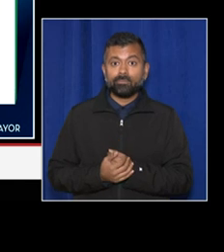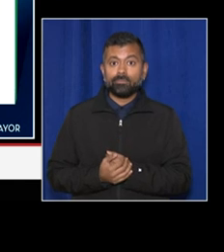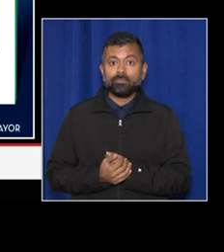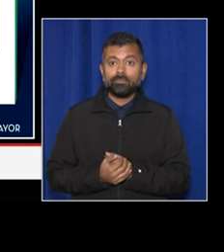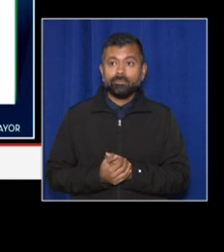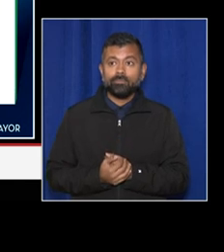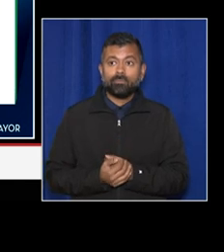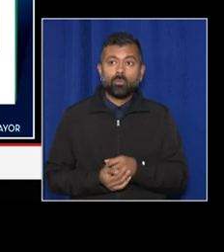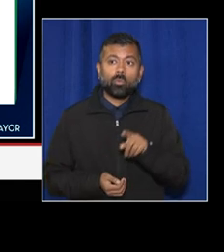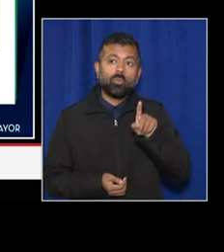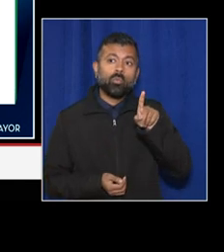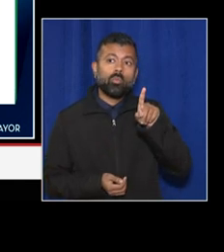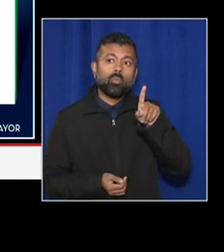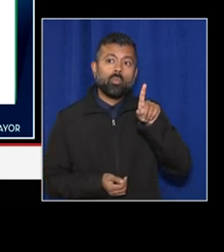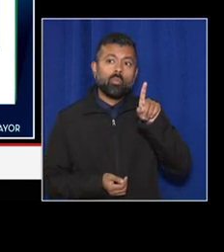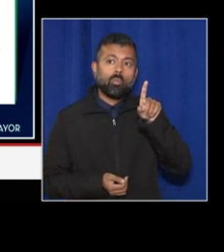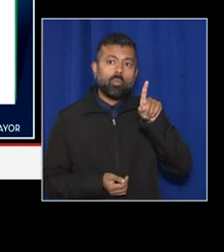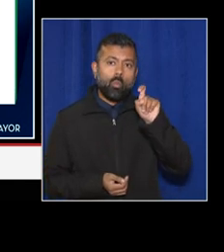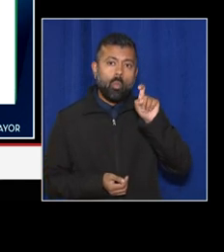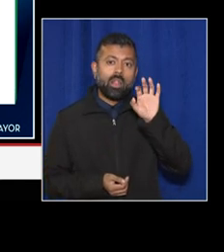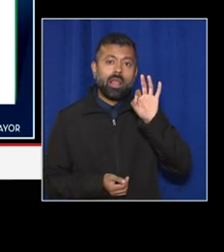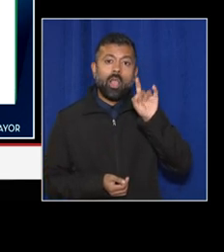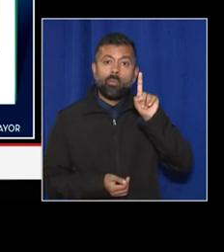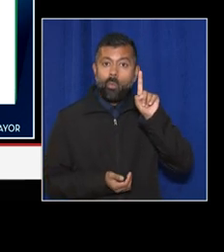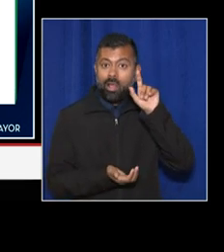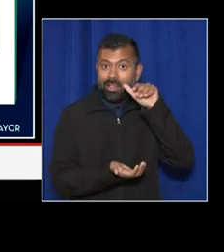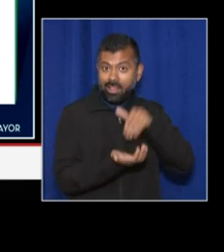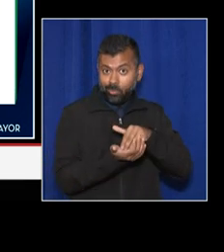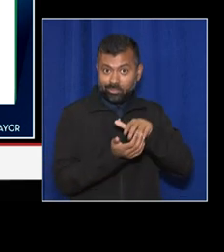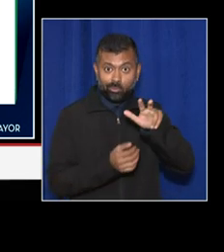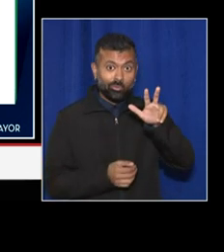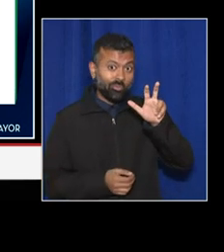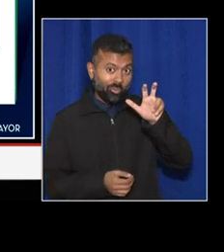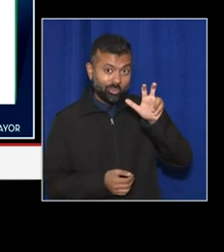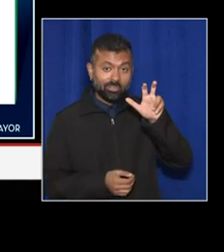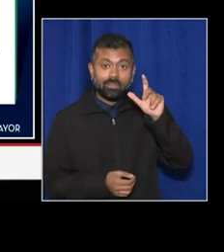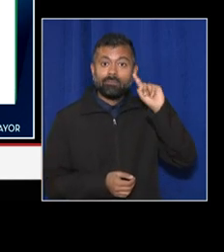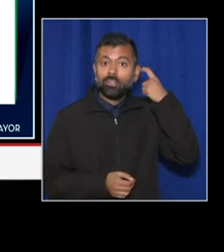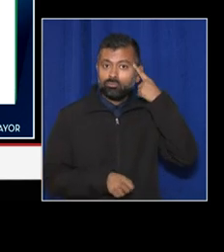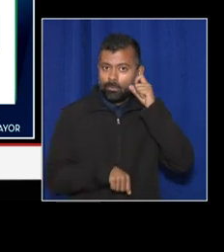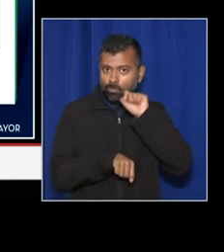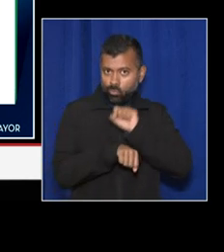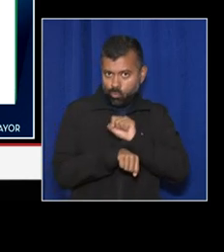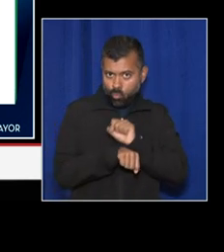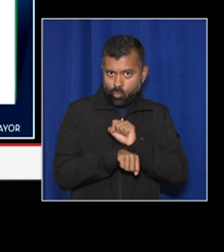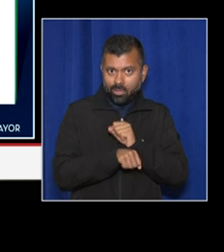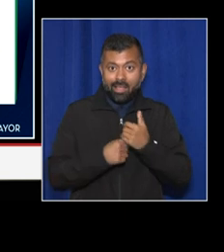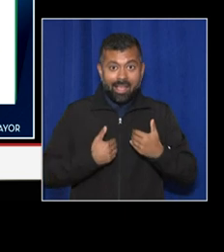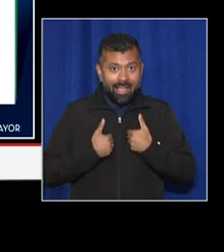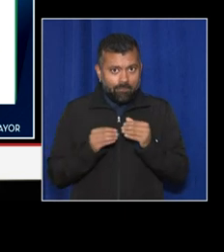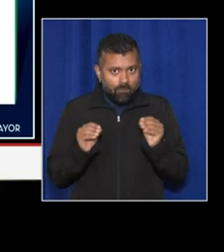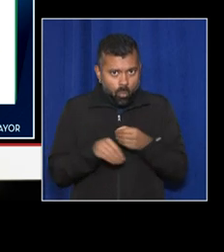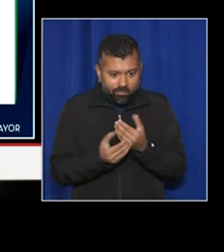is D.C. and the adjacent counties in Maryland and Virginia, there are about